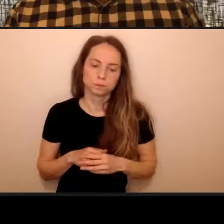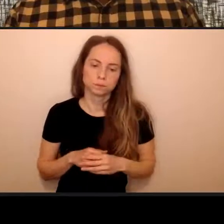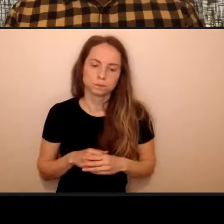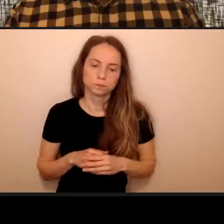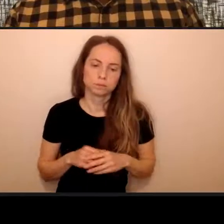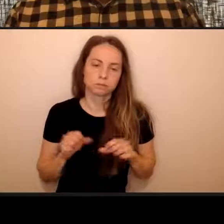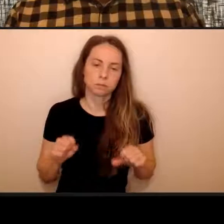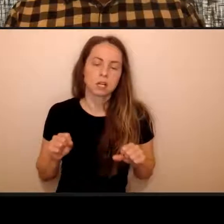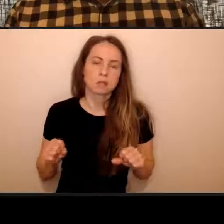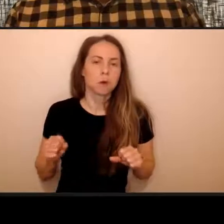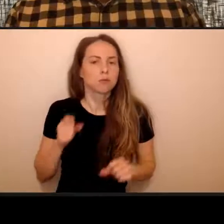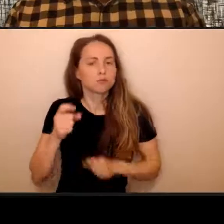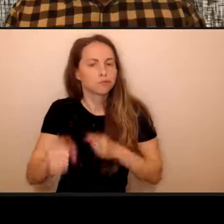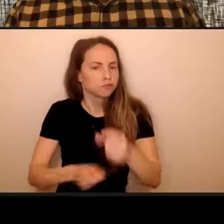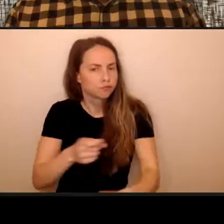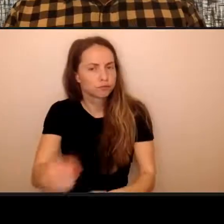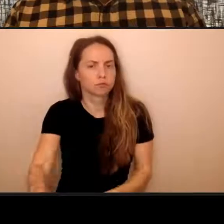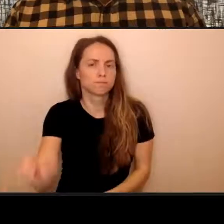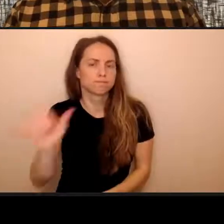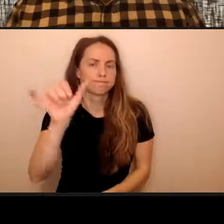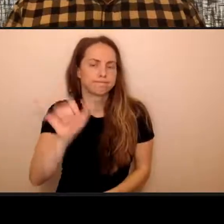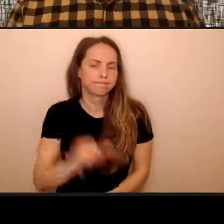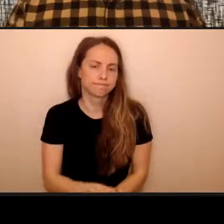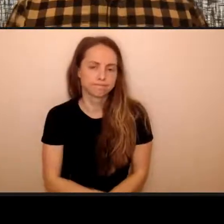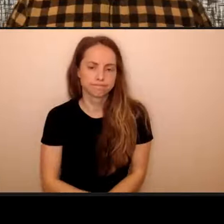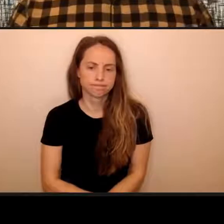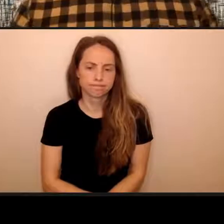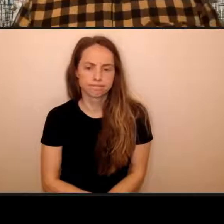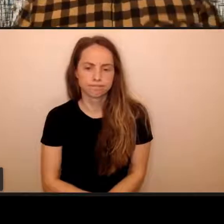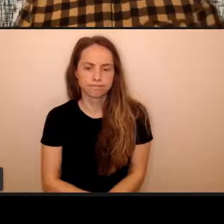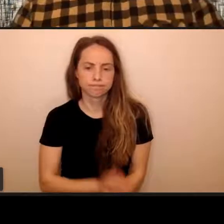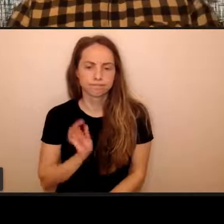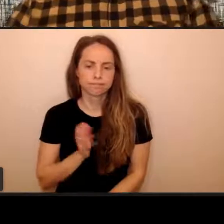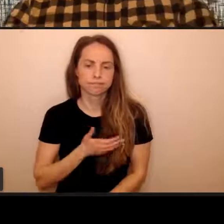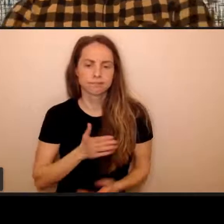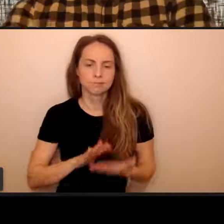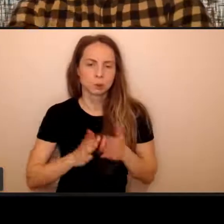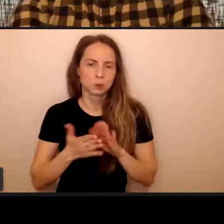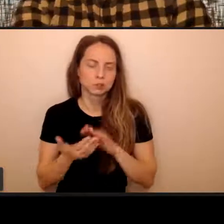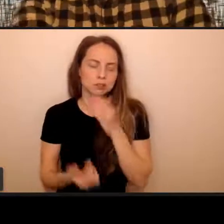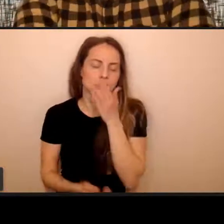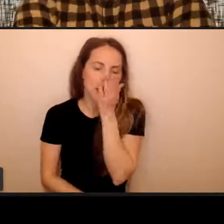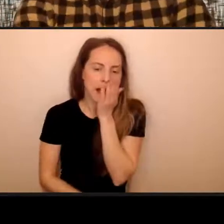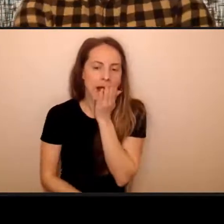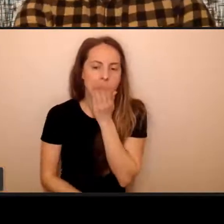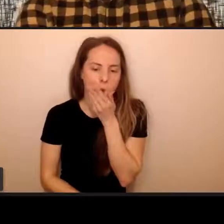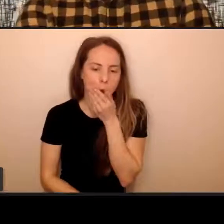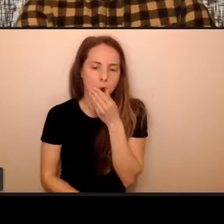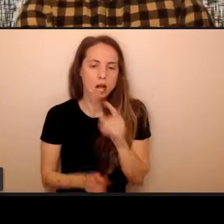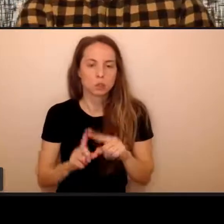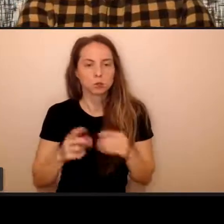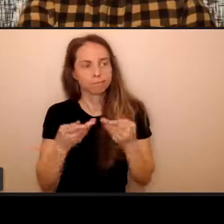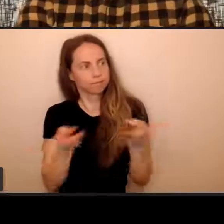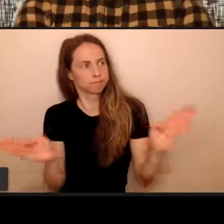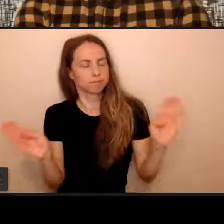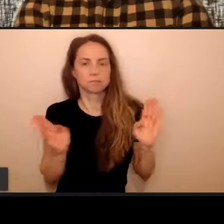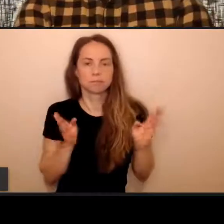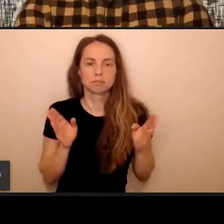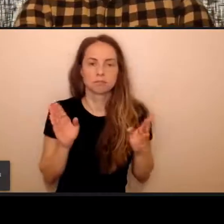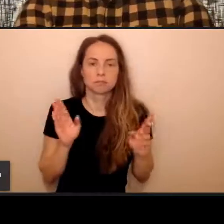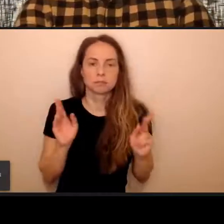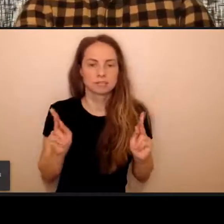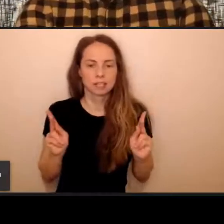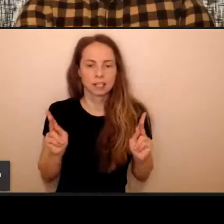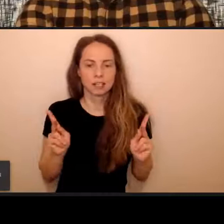potential contributions, to our communities and to the broader society as well, because those